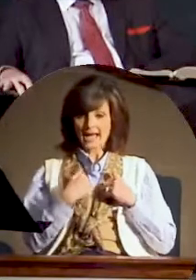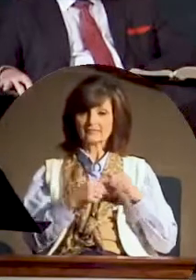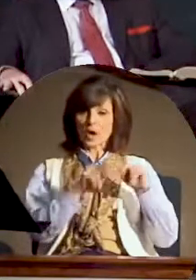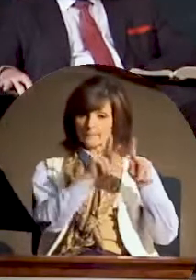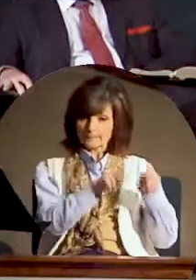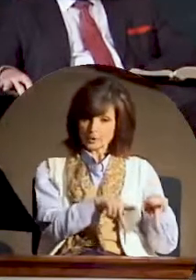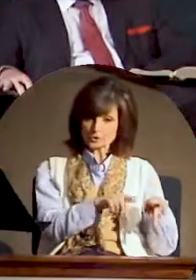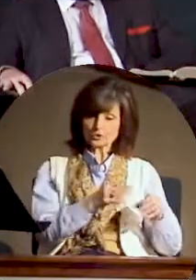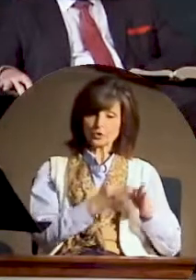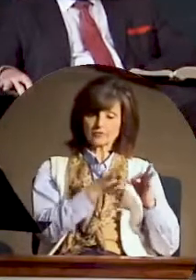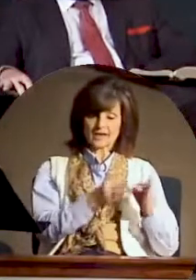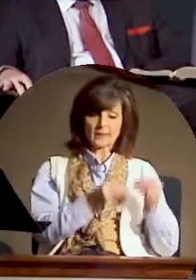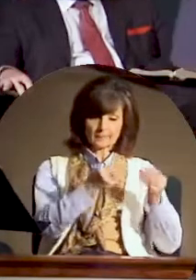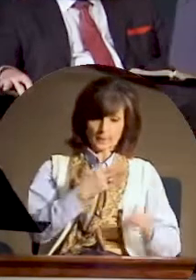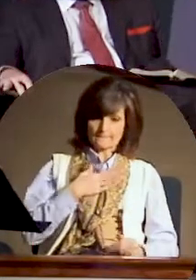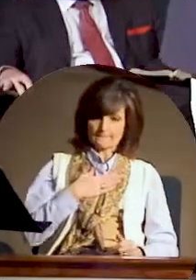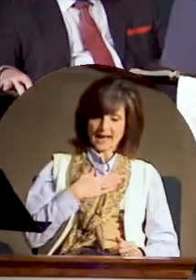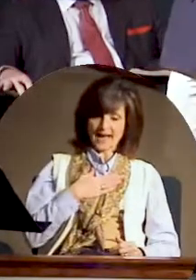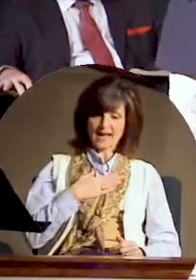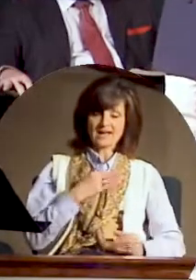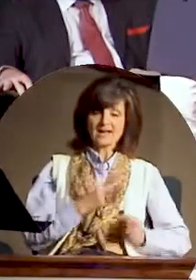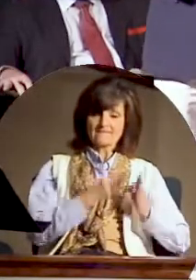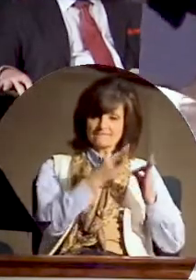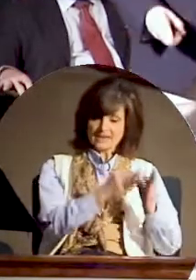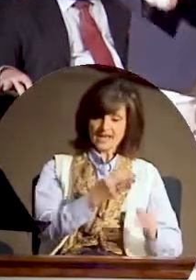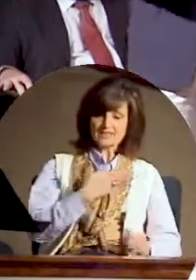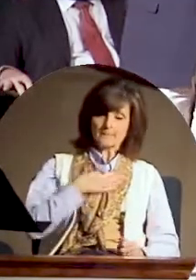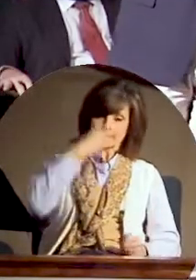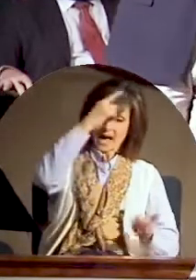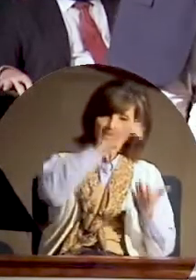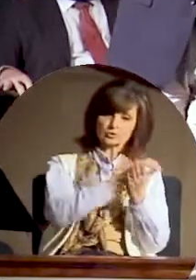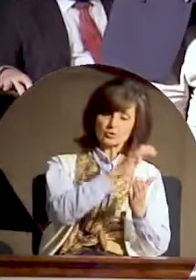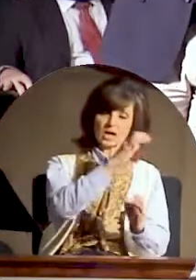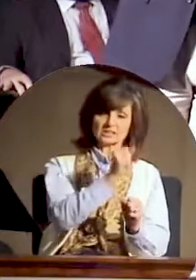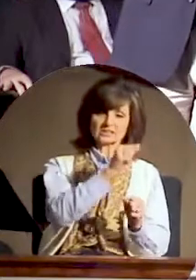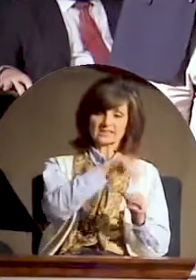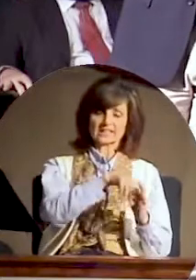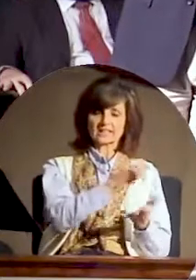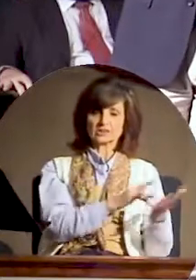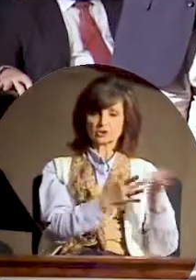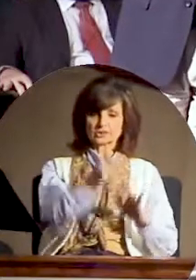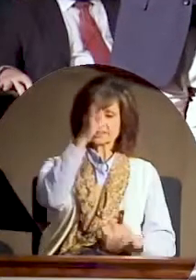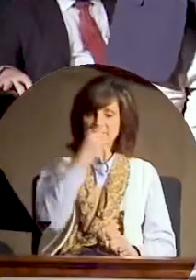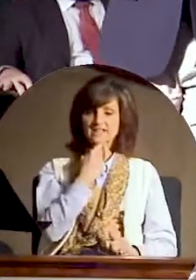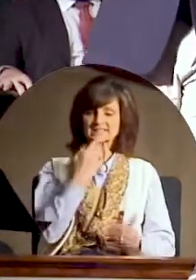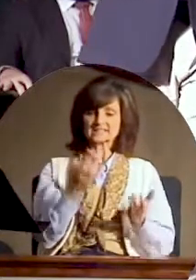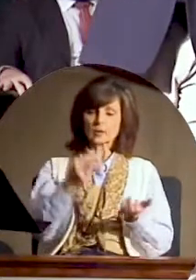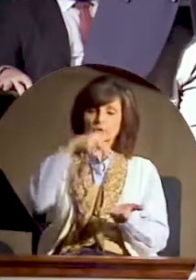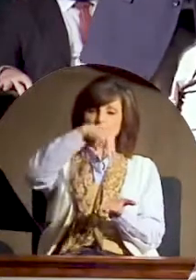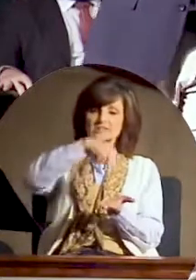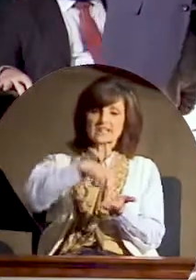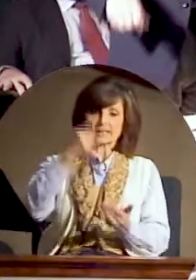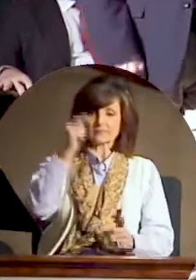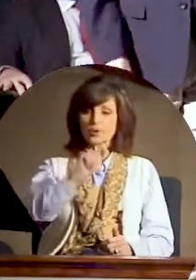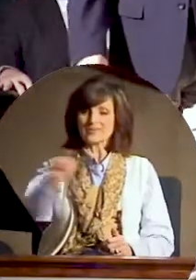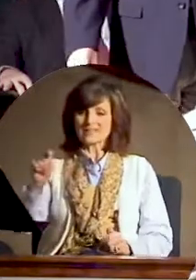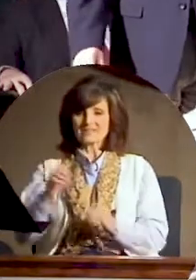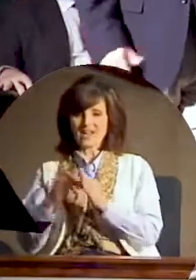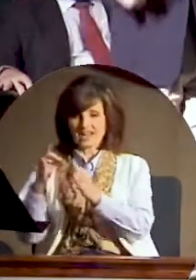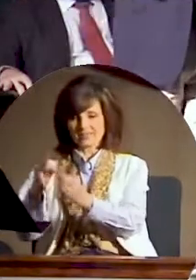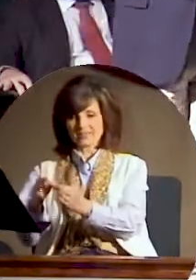I have put my faith and my trust in Jesus, but God said, all right, now here's what I want you to do. I want you to stand up for the